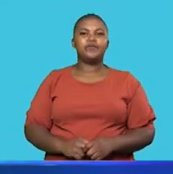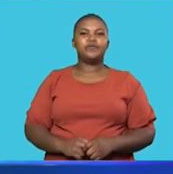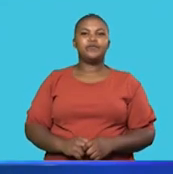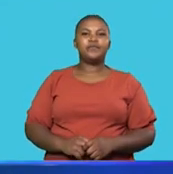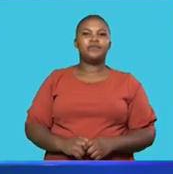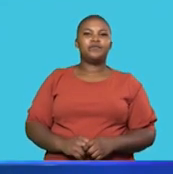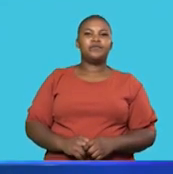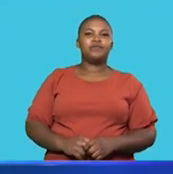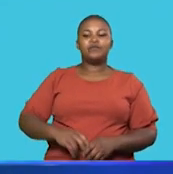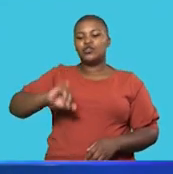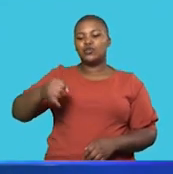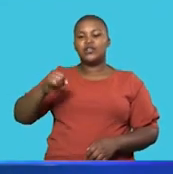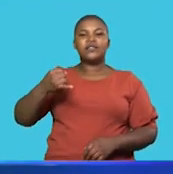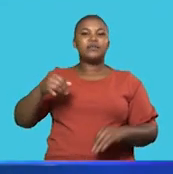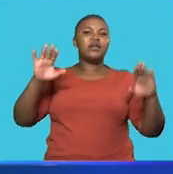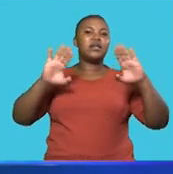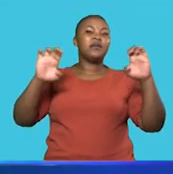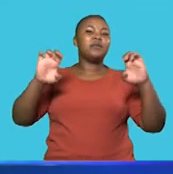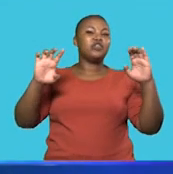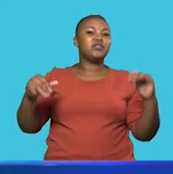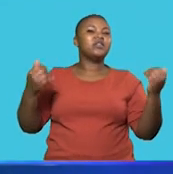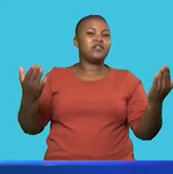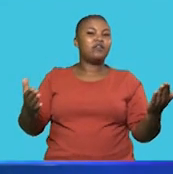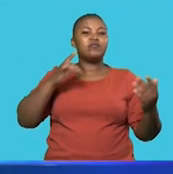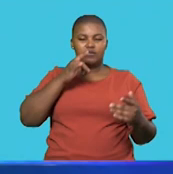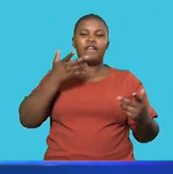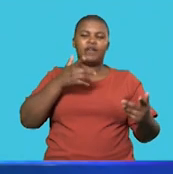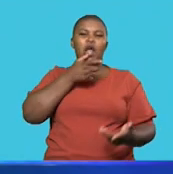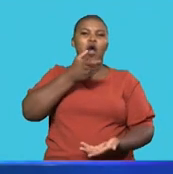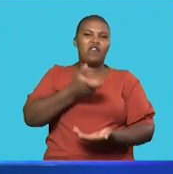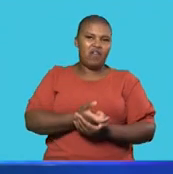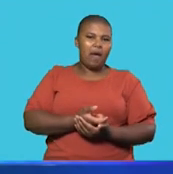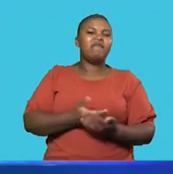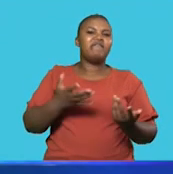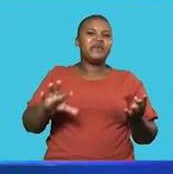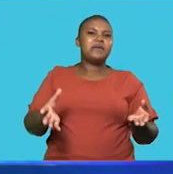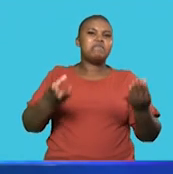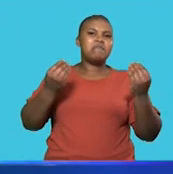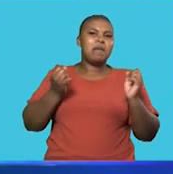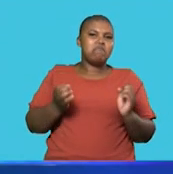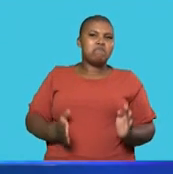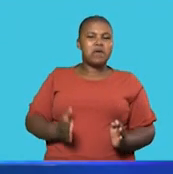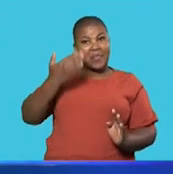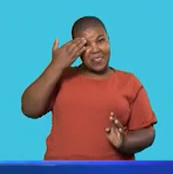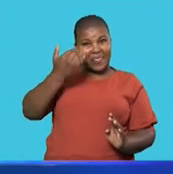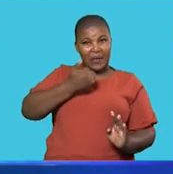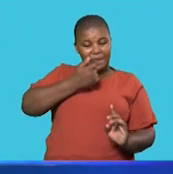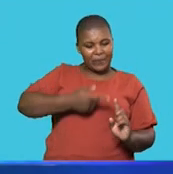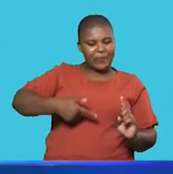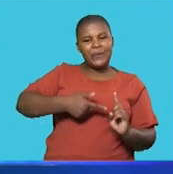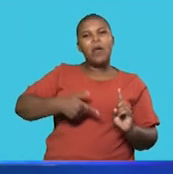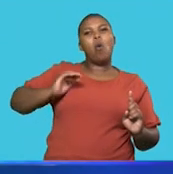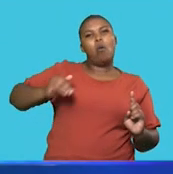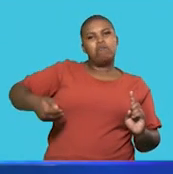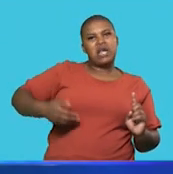The Johannesburg Emergency Management Services has confirmed that the search and rescue team has recovered an unidentified female body at the